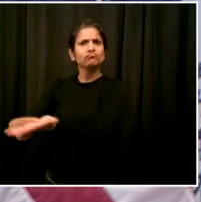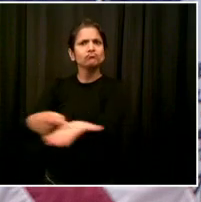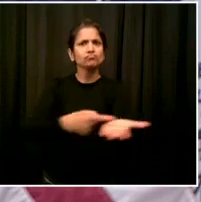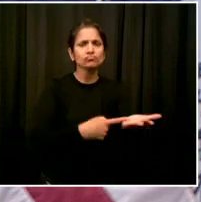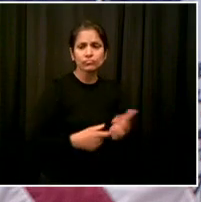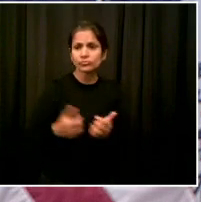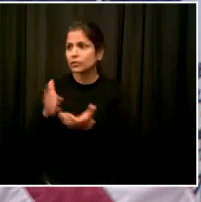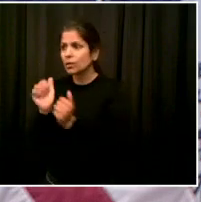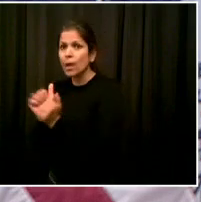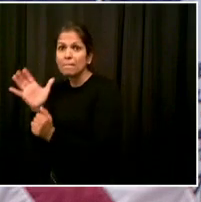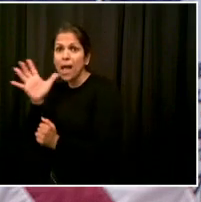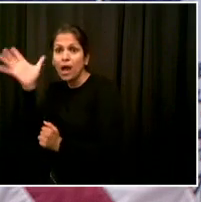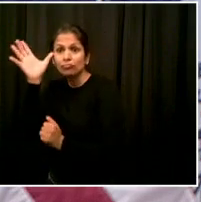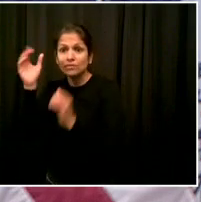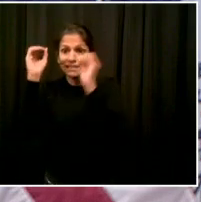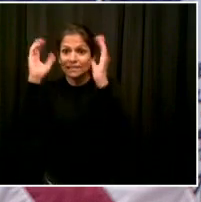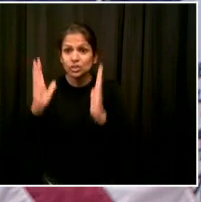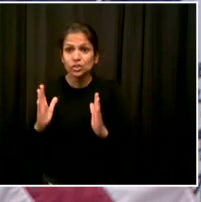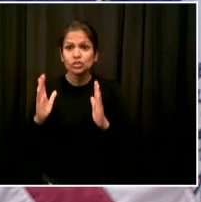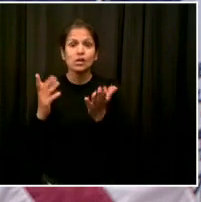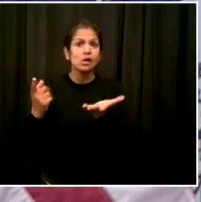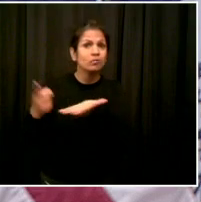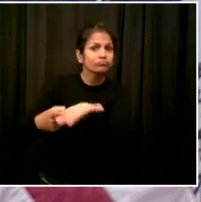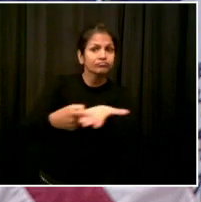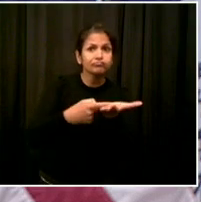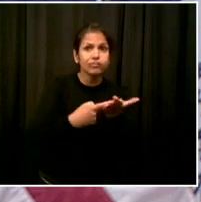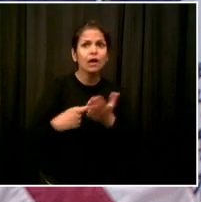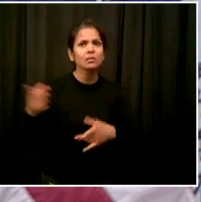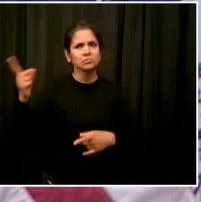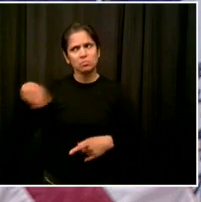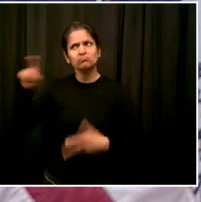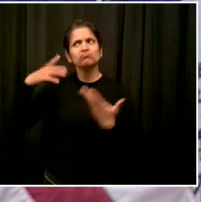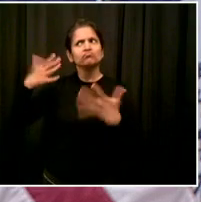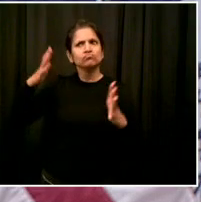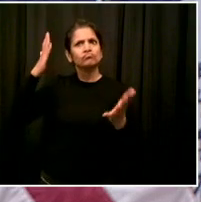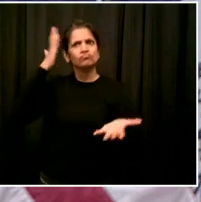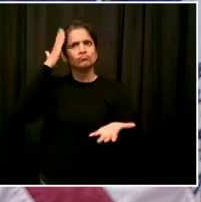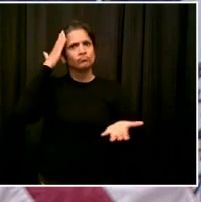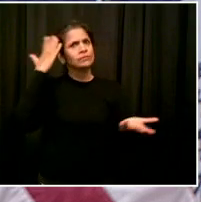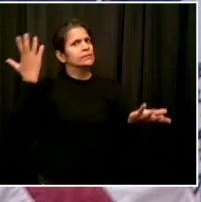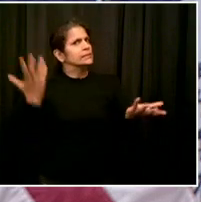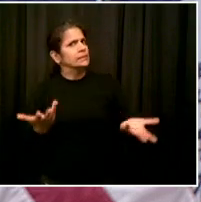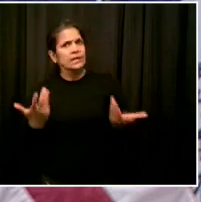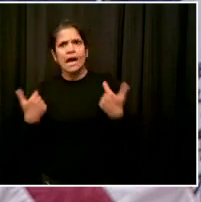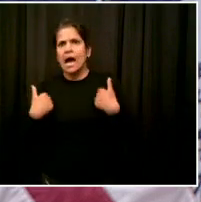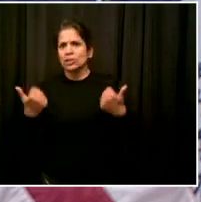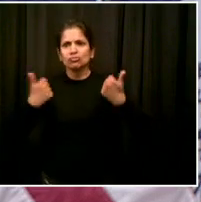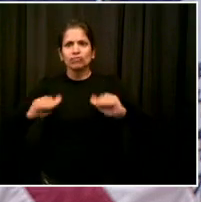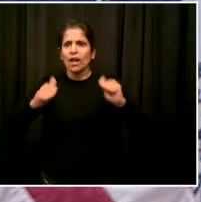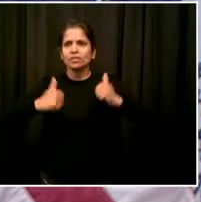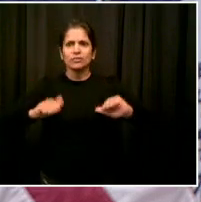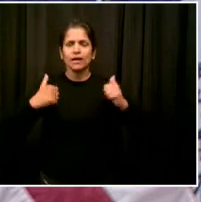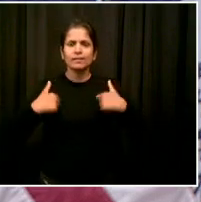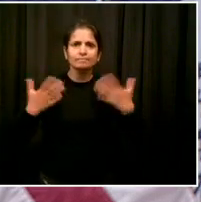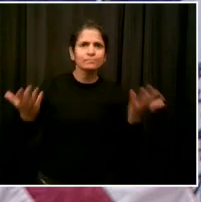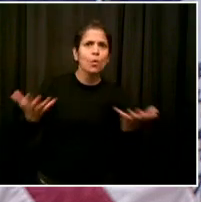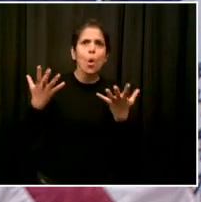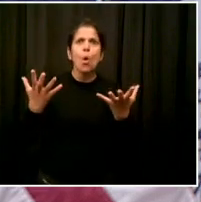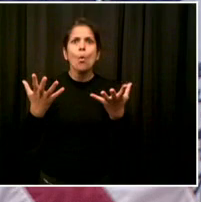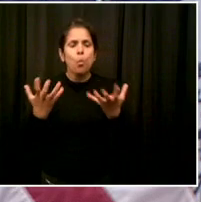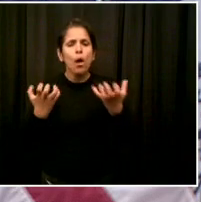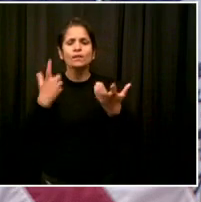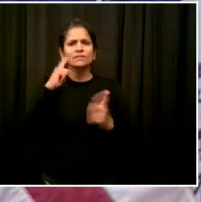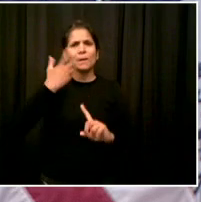dealing with a lot of unknowns. But the answer to your question is the goal is to have the maximum number of kids in their classrooms for the